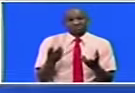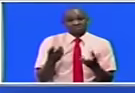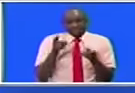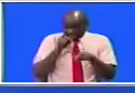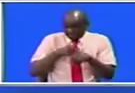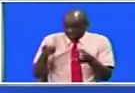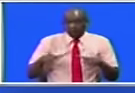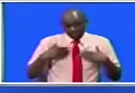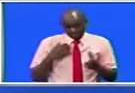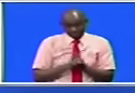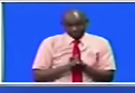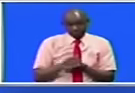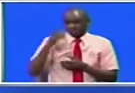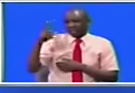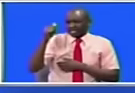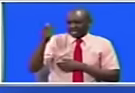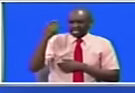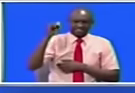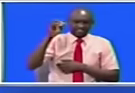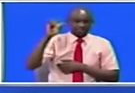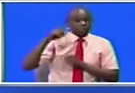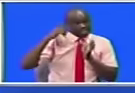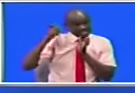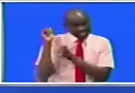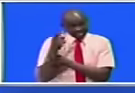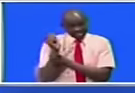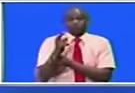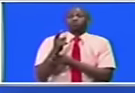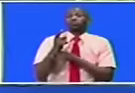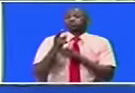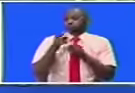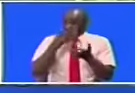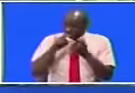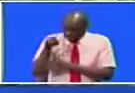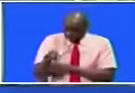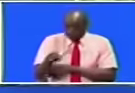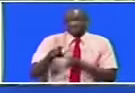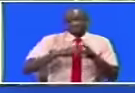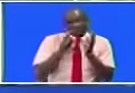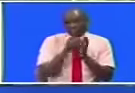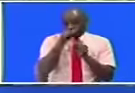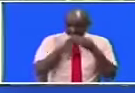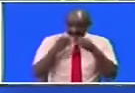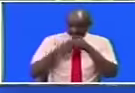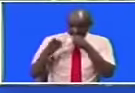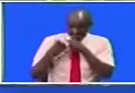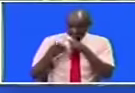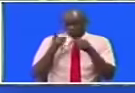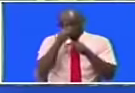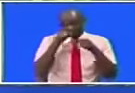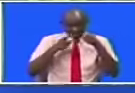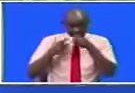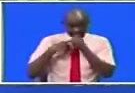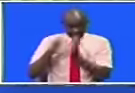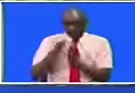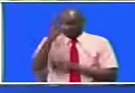The Katilu irrigation scheme was first started in 1966 by Food and Agricultural Organization FAO,